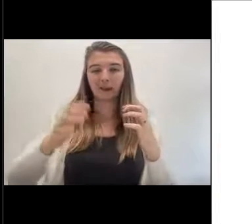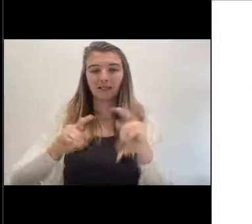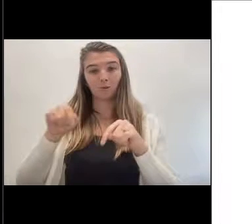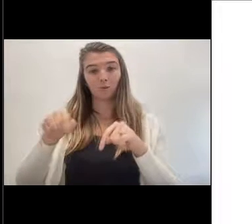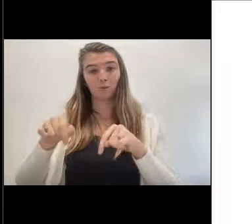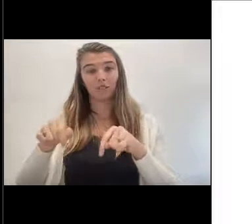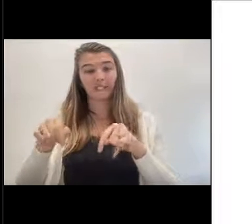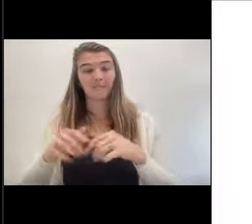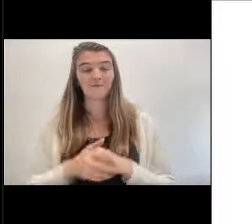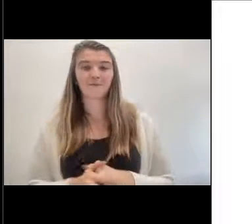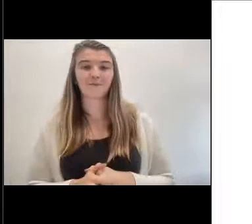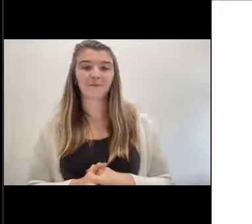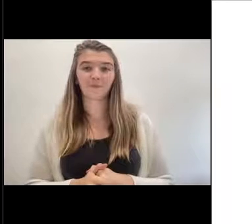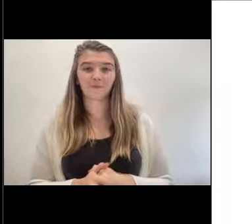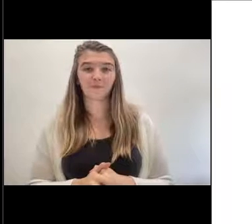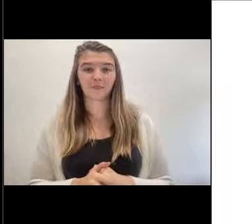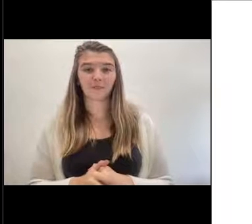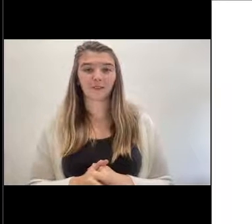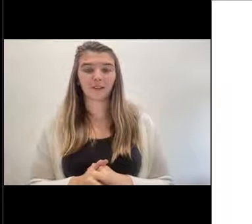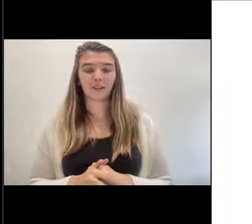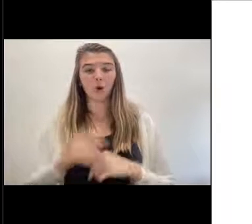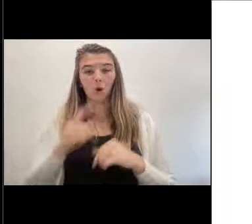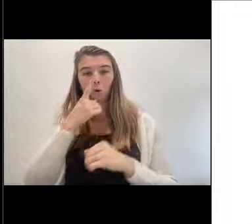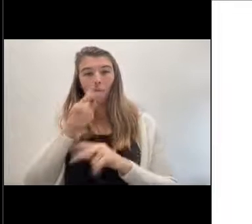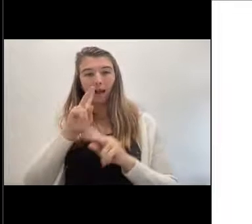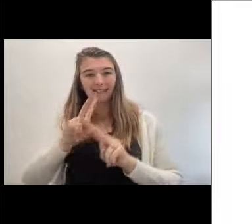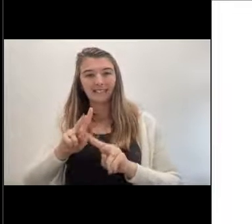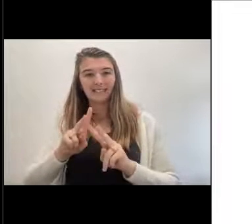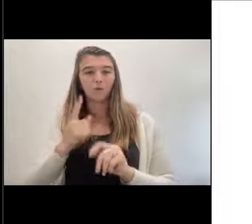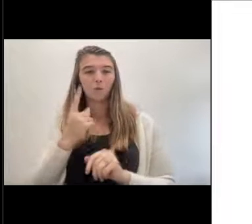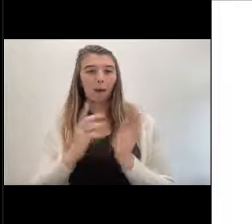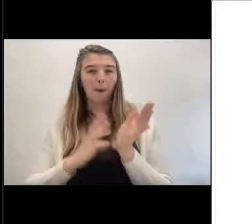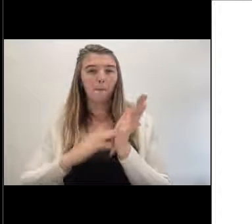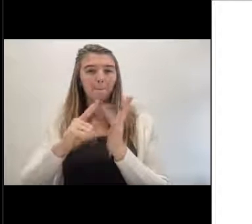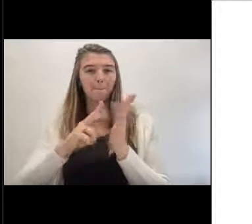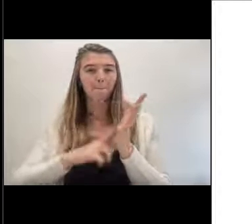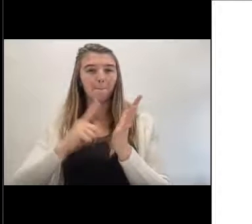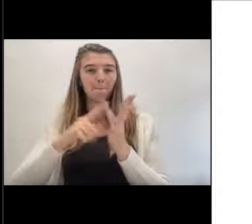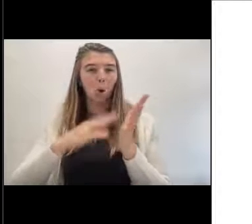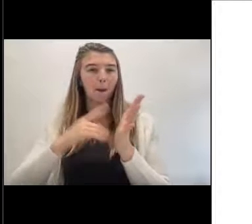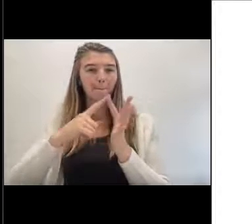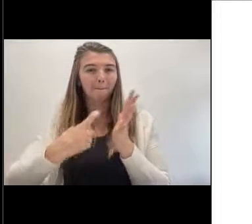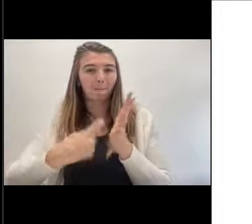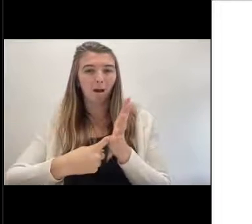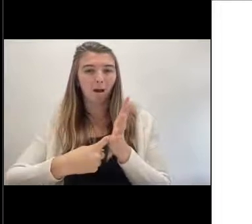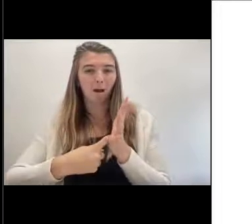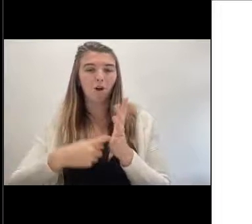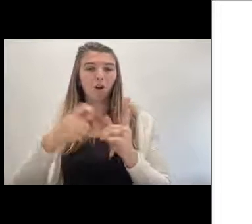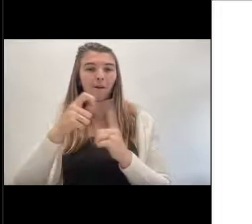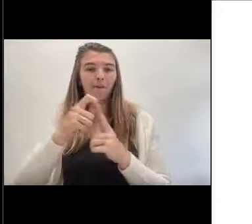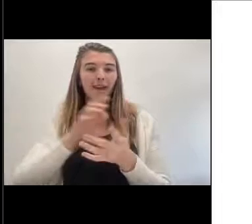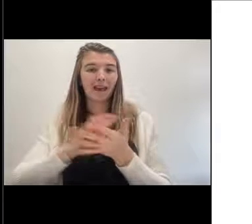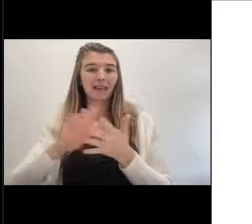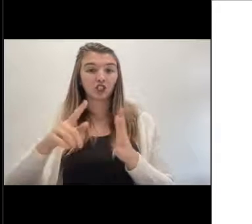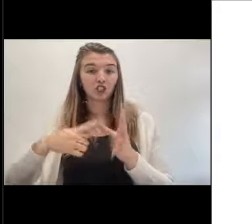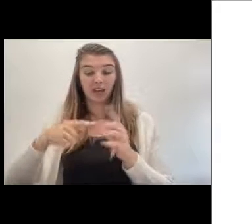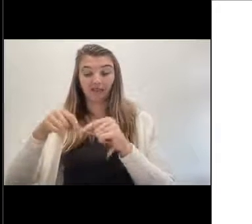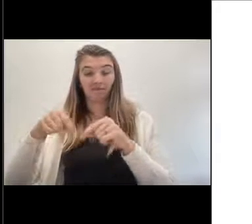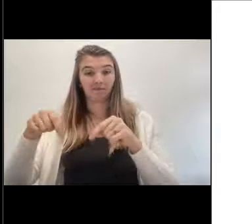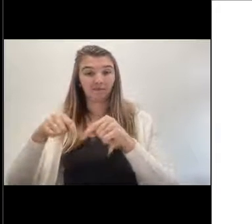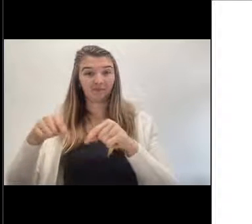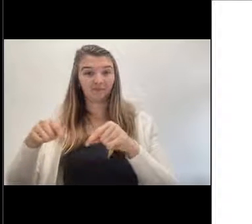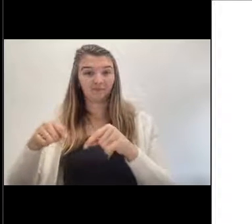So here you can see a monomer of polyhydroxybutyrate, which is a representative of short-chain